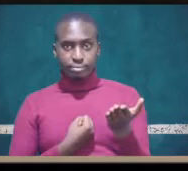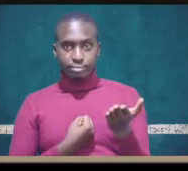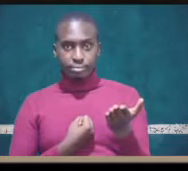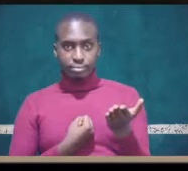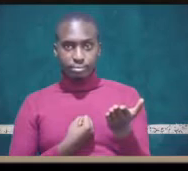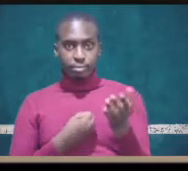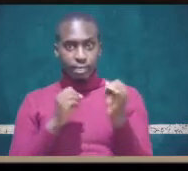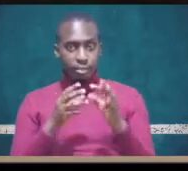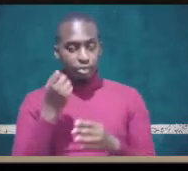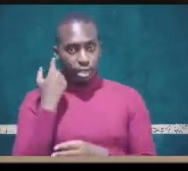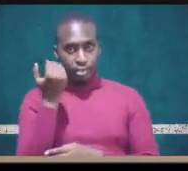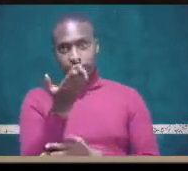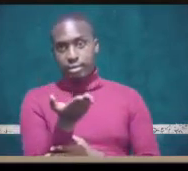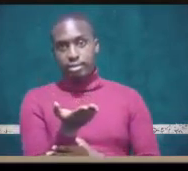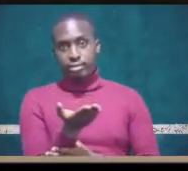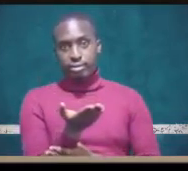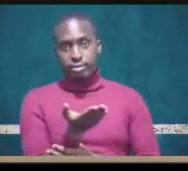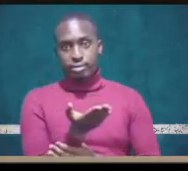when you understand this,